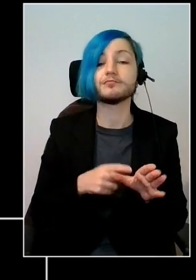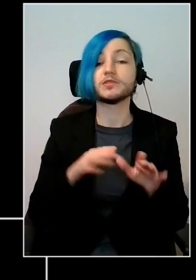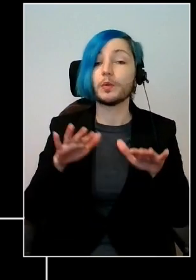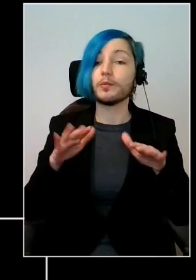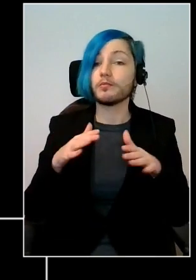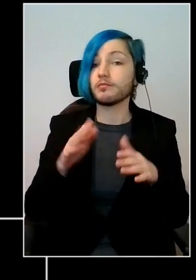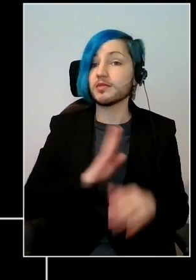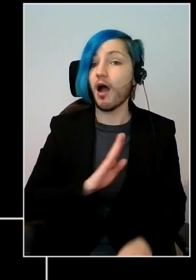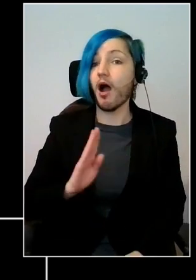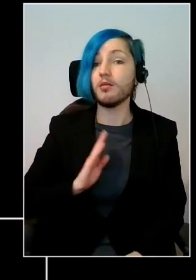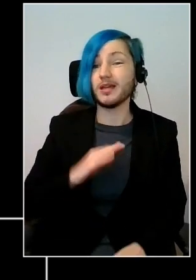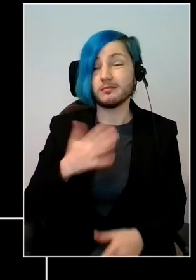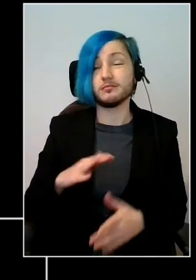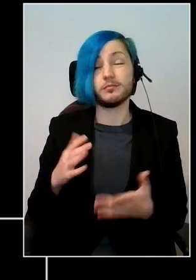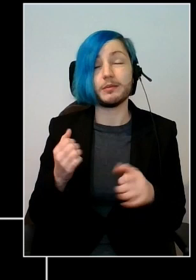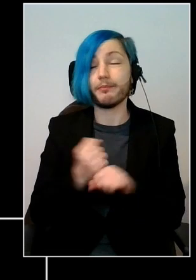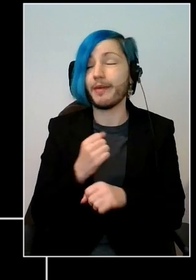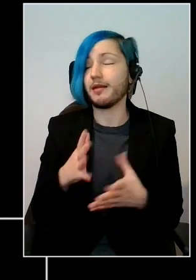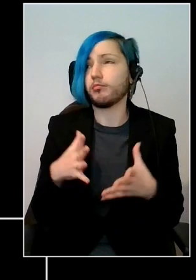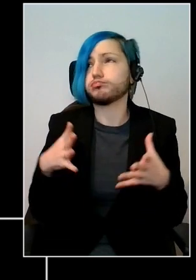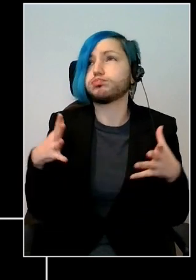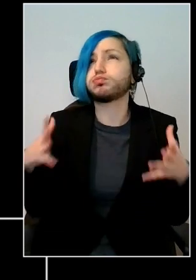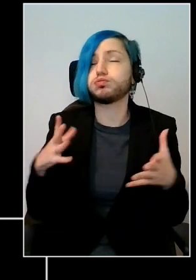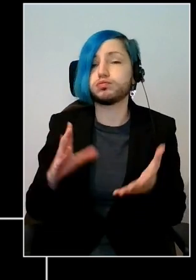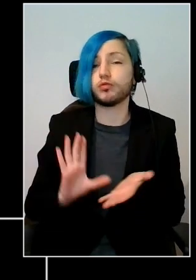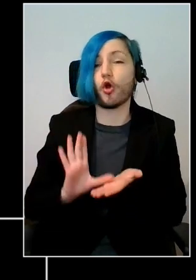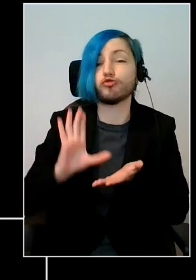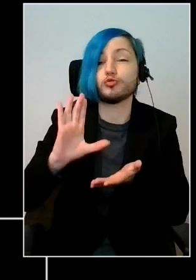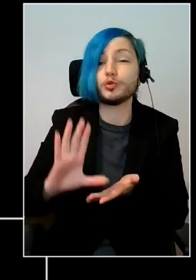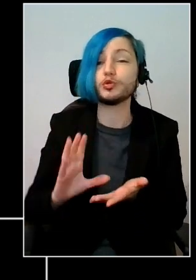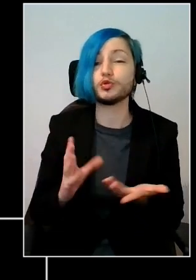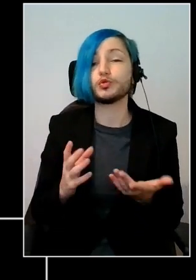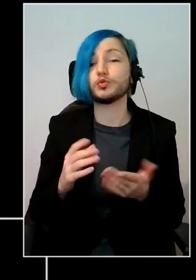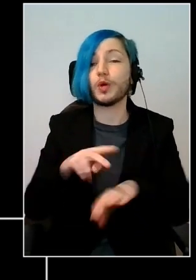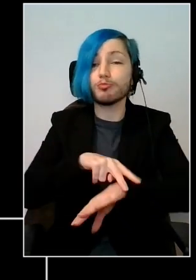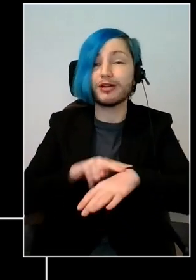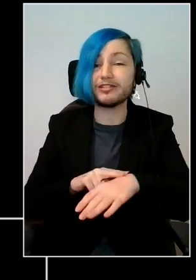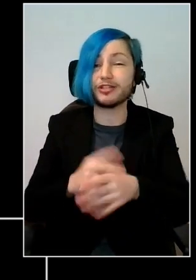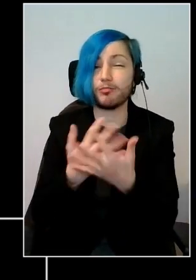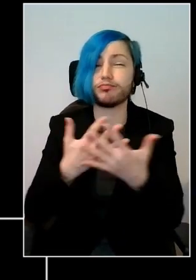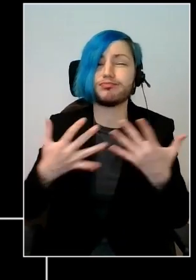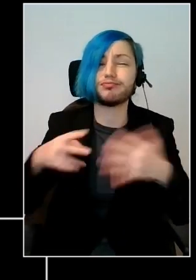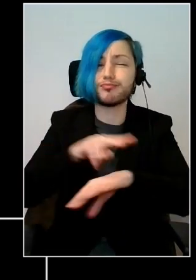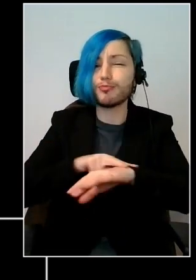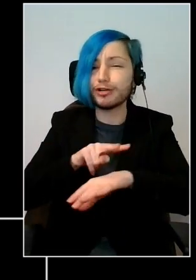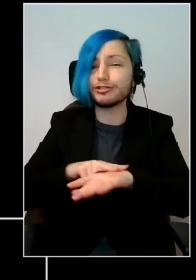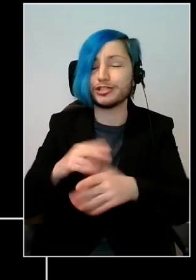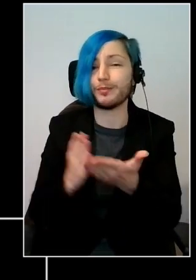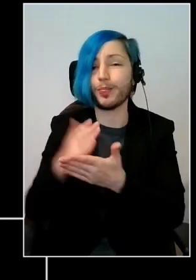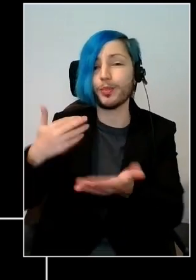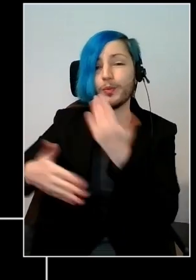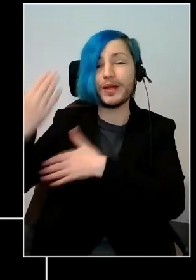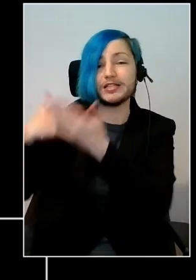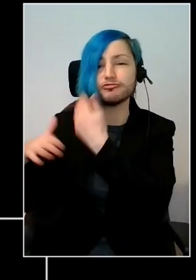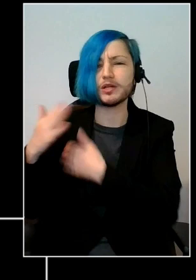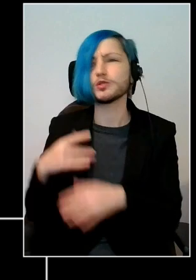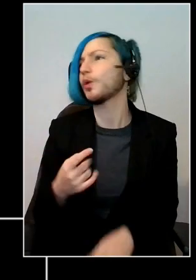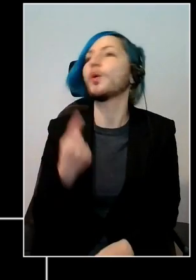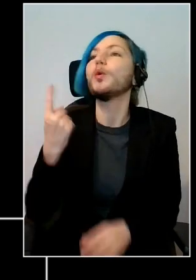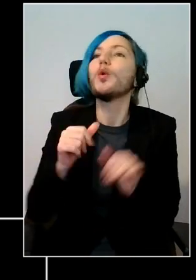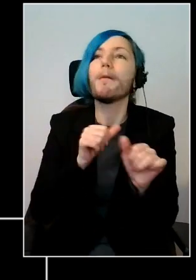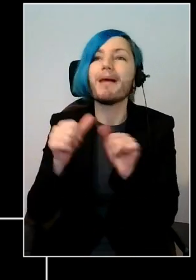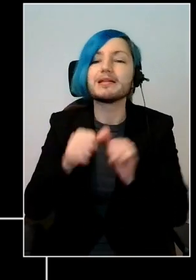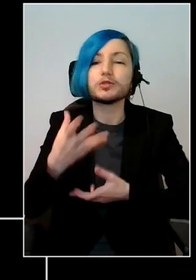largest imaginable contributions to apprenticeships throughout its history. And who better to illuminate us on